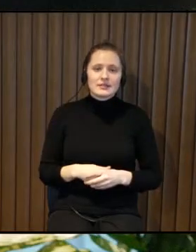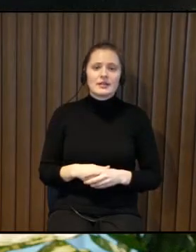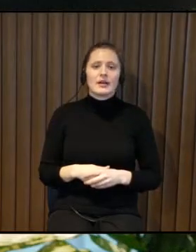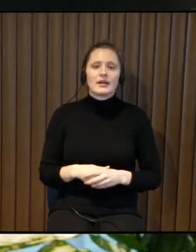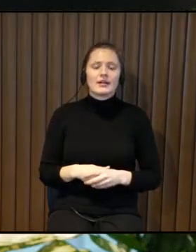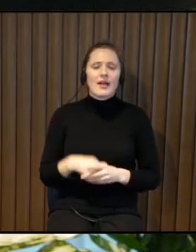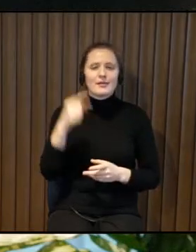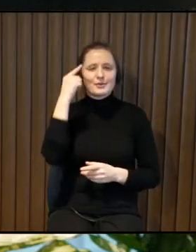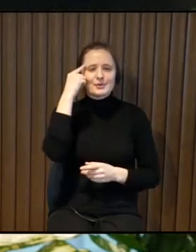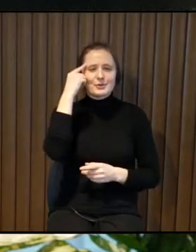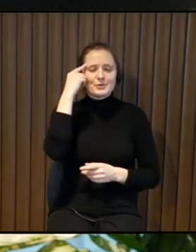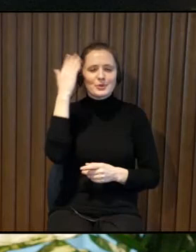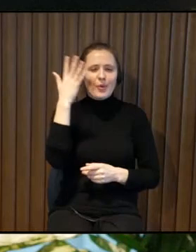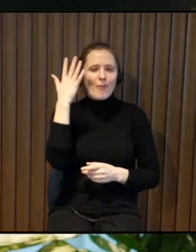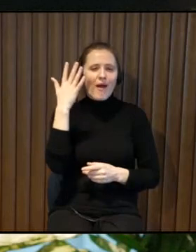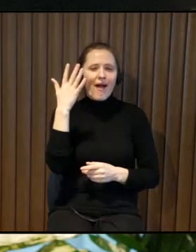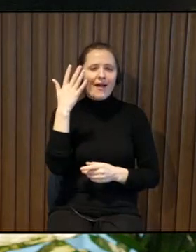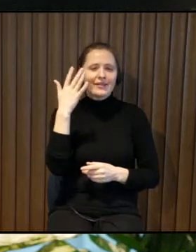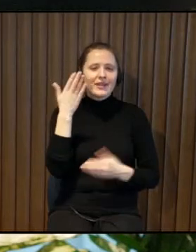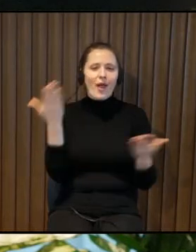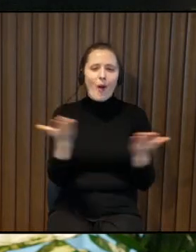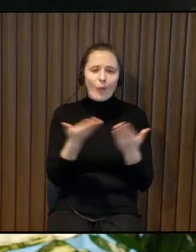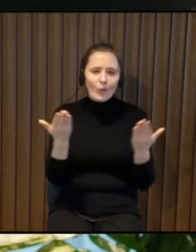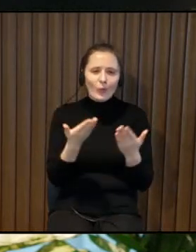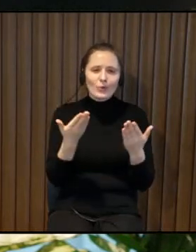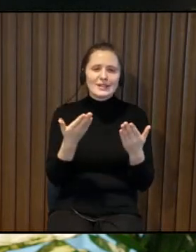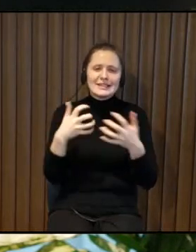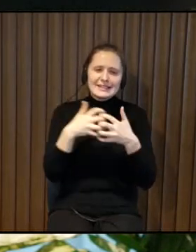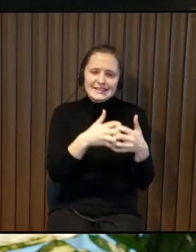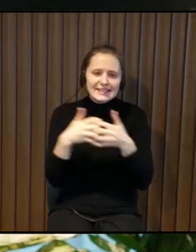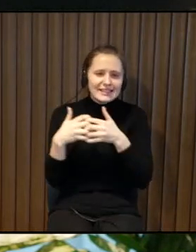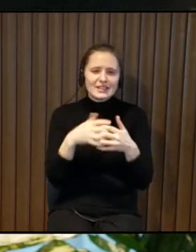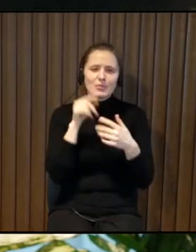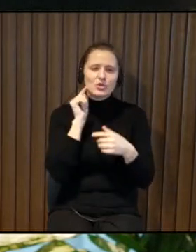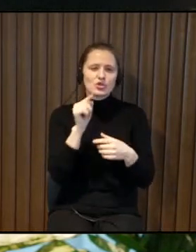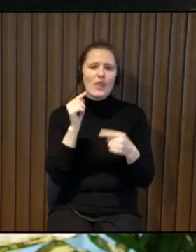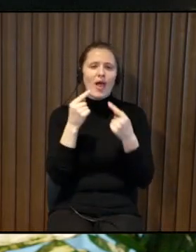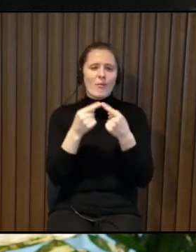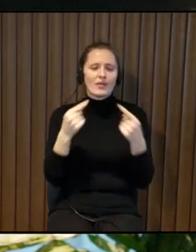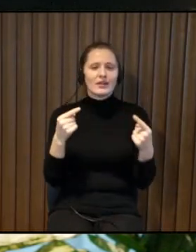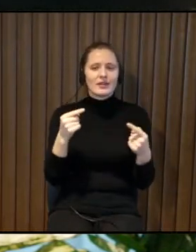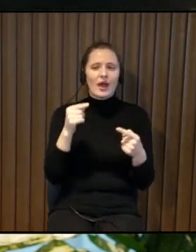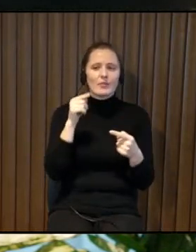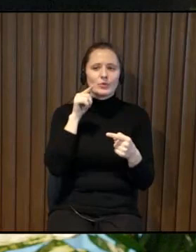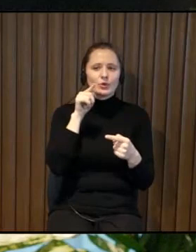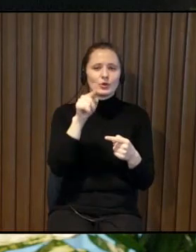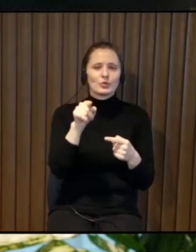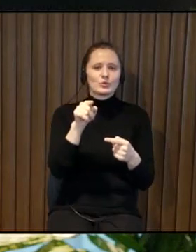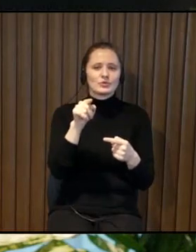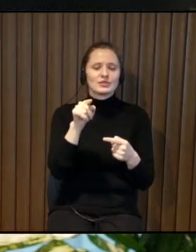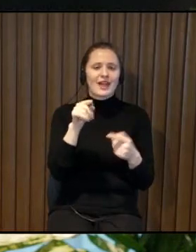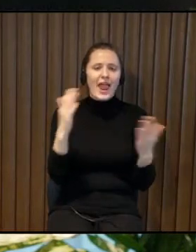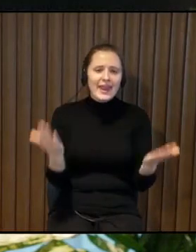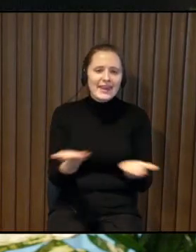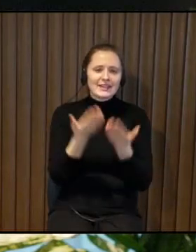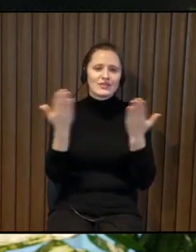much. Because I thought that those who are always fighters